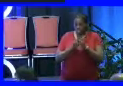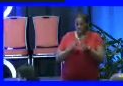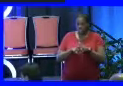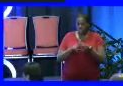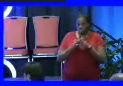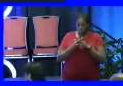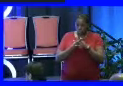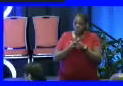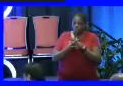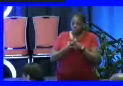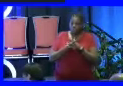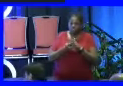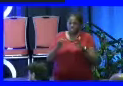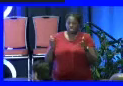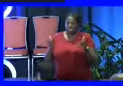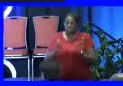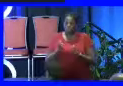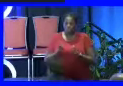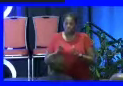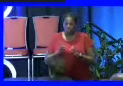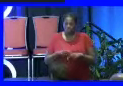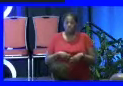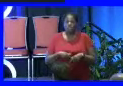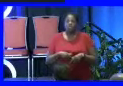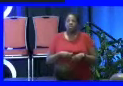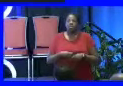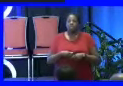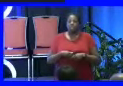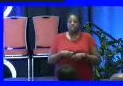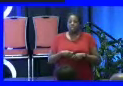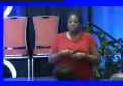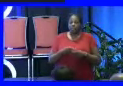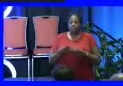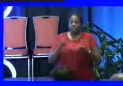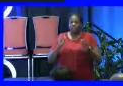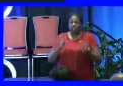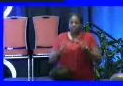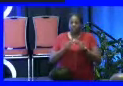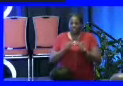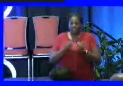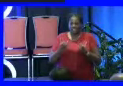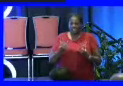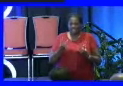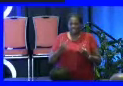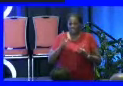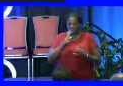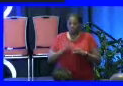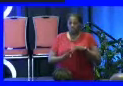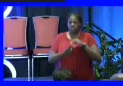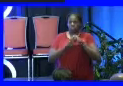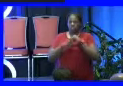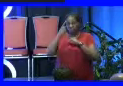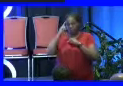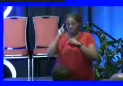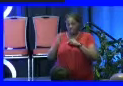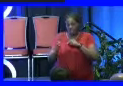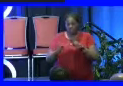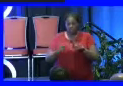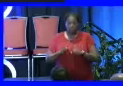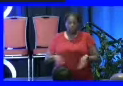off maybe a little smaller. What can we do right now? So I'll save the rest of that for later,